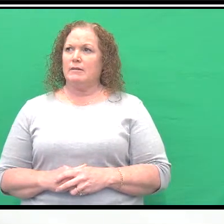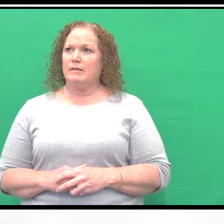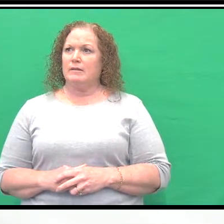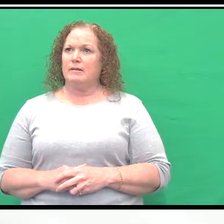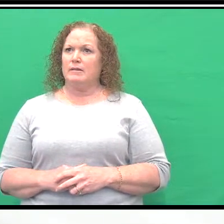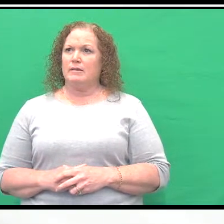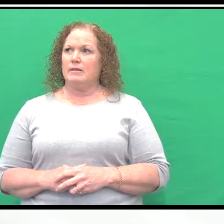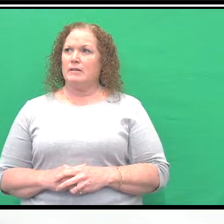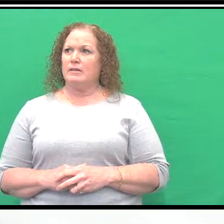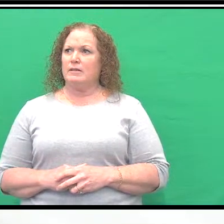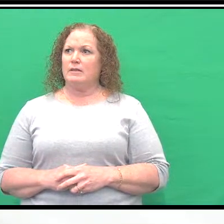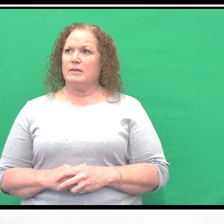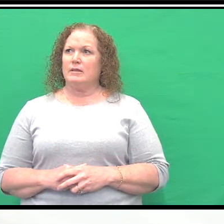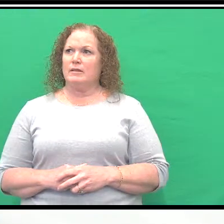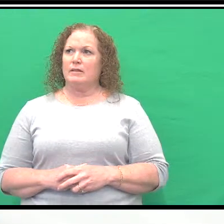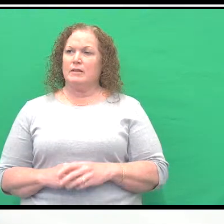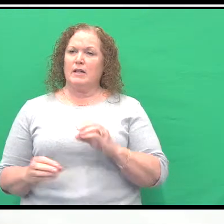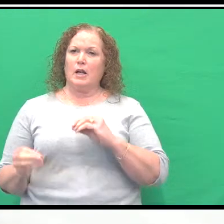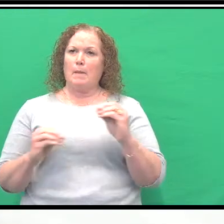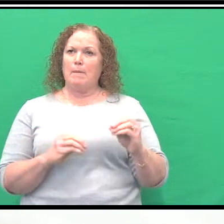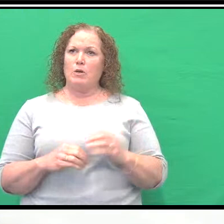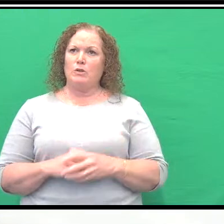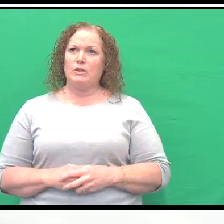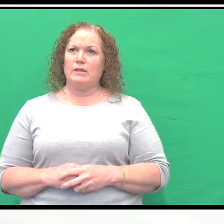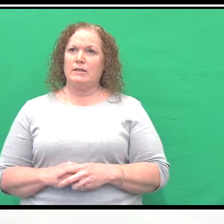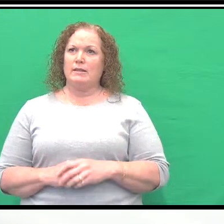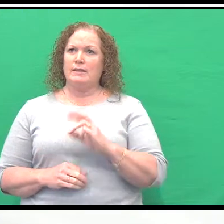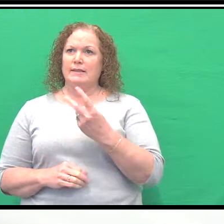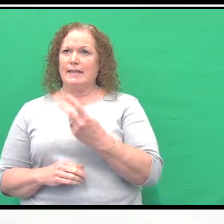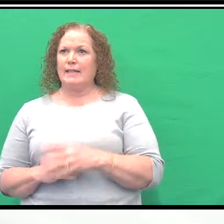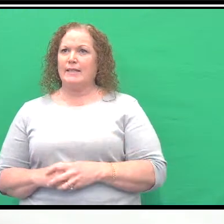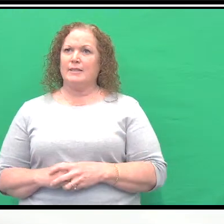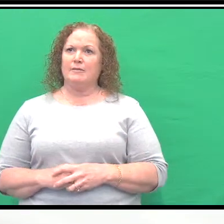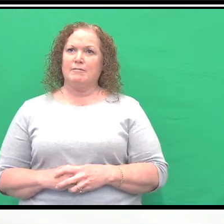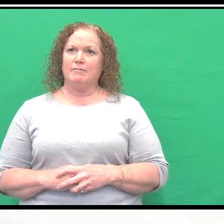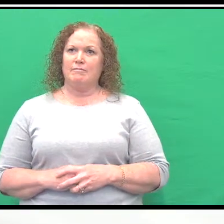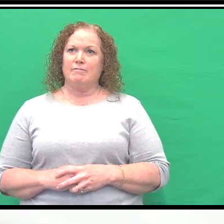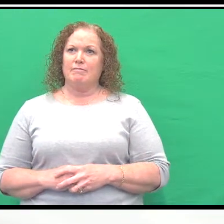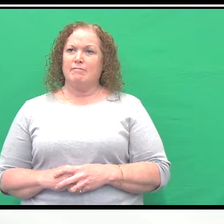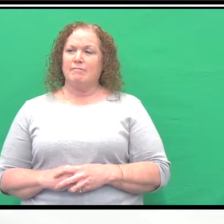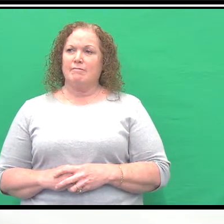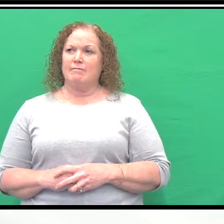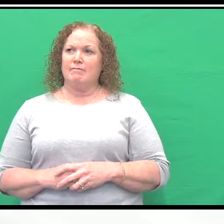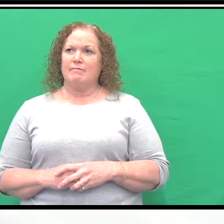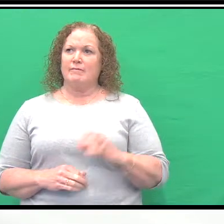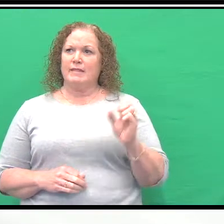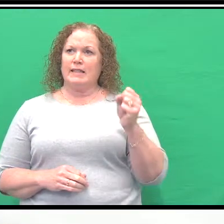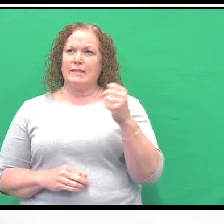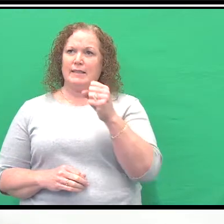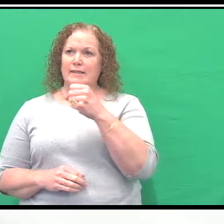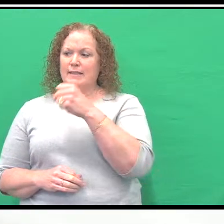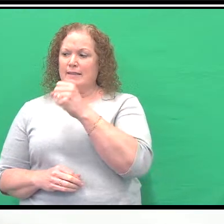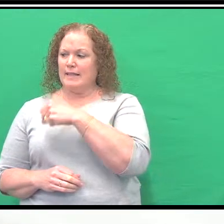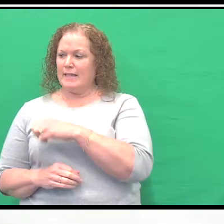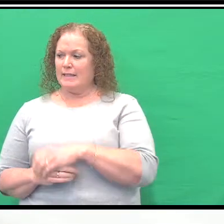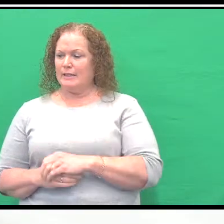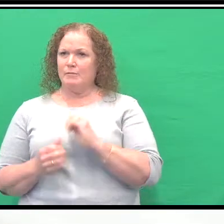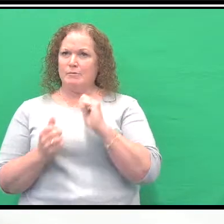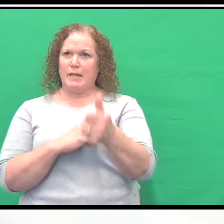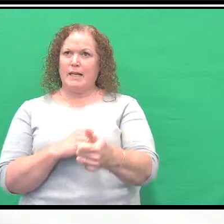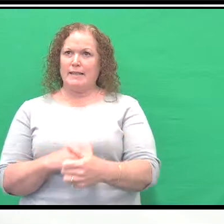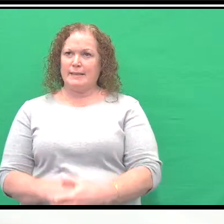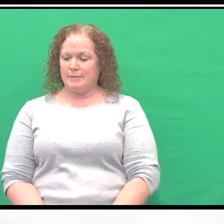Move for approval. We have a motion. How about a second? please? Second. All in favor? Aye. Aye. Motion passes. Thank